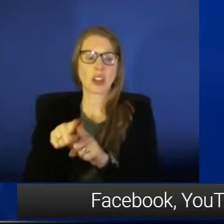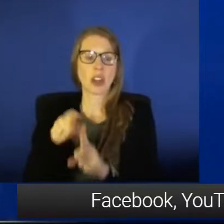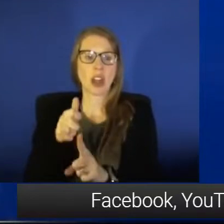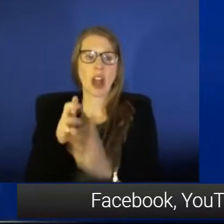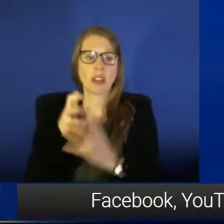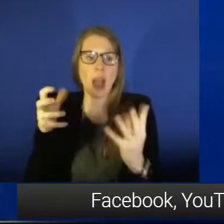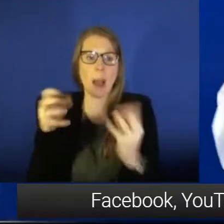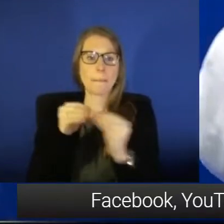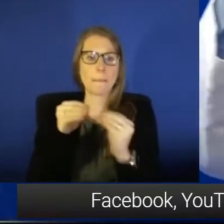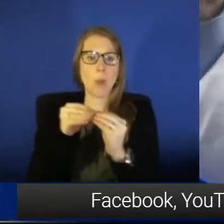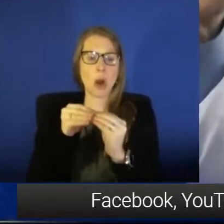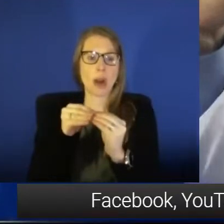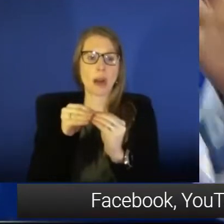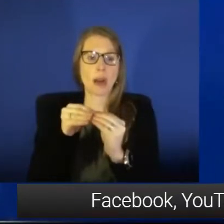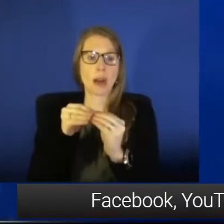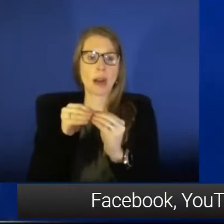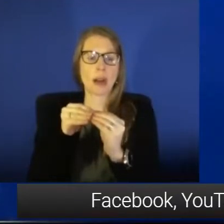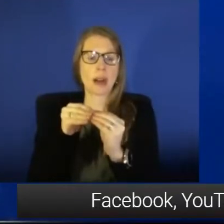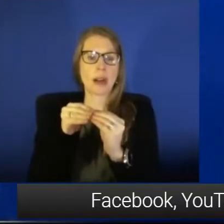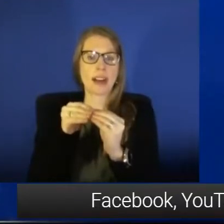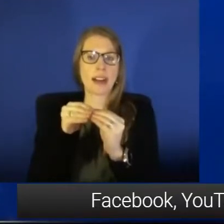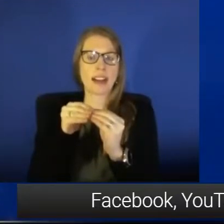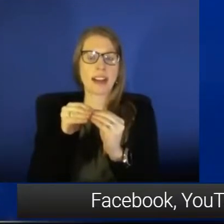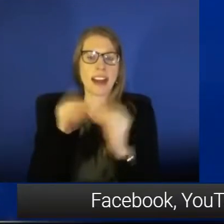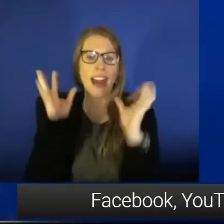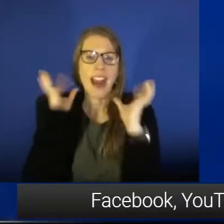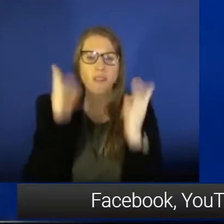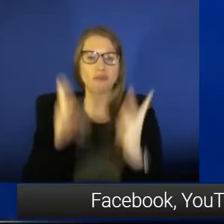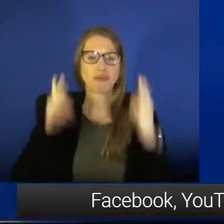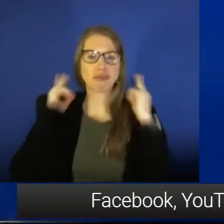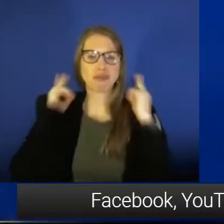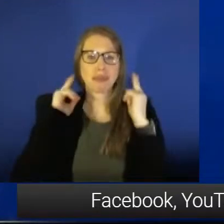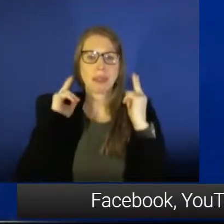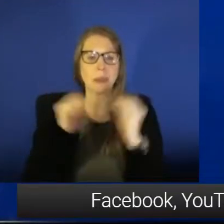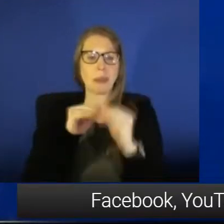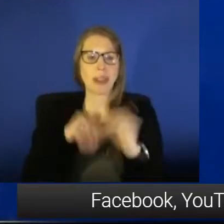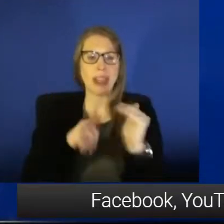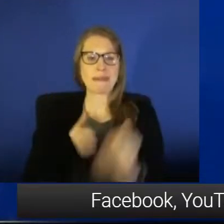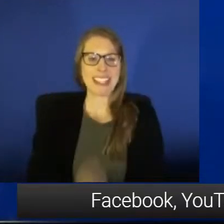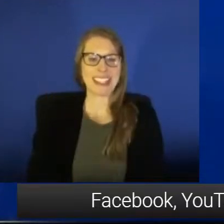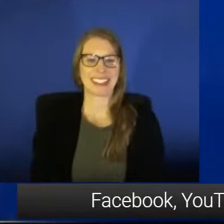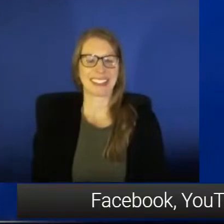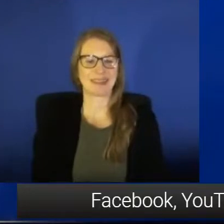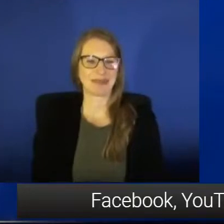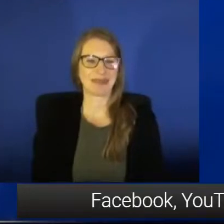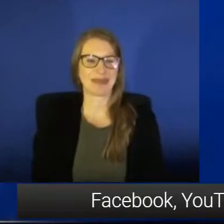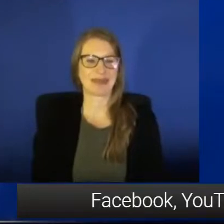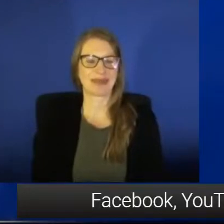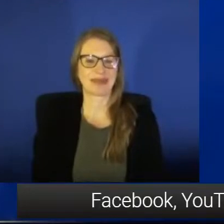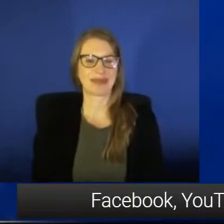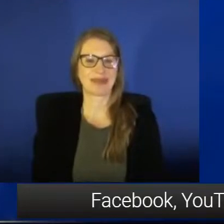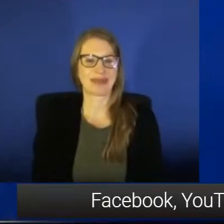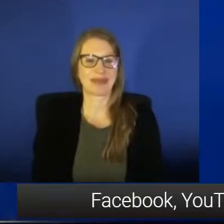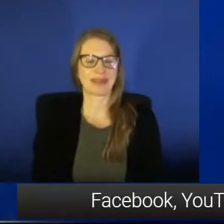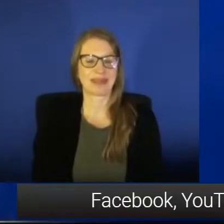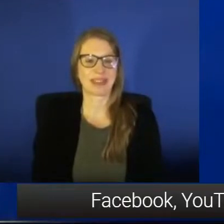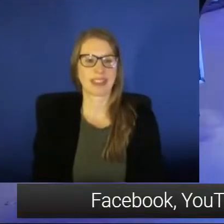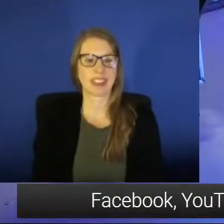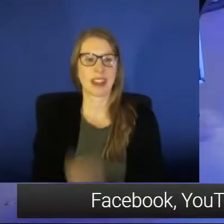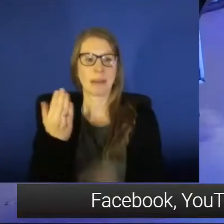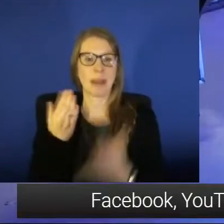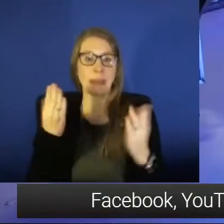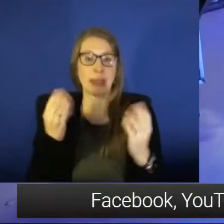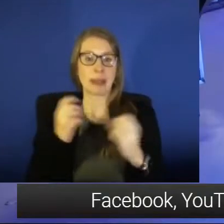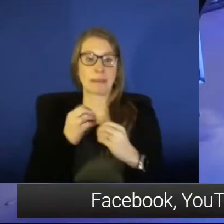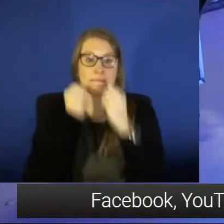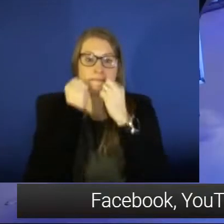than I do. So hats off to Gloria. But the shave thing, we'll see. It may come back. We'll see. All right, Deb